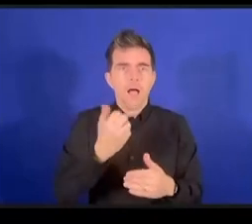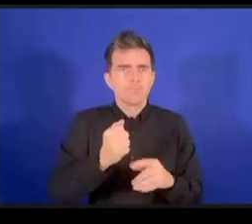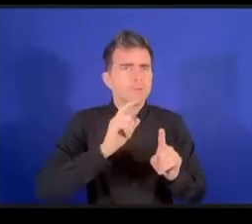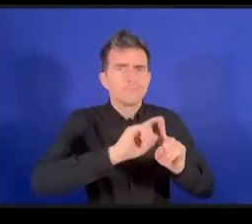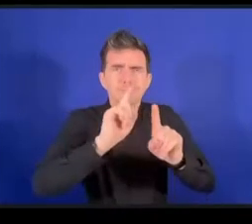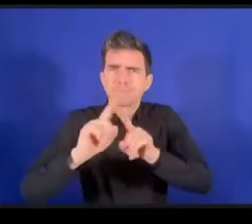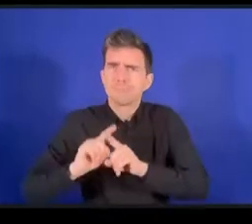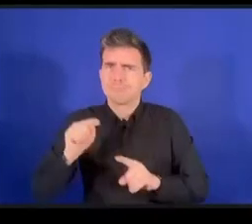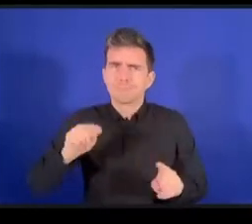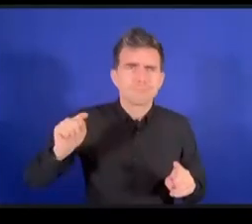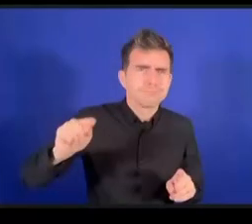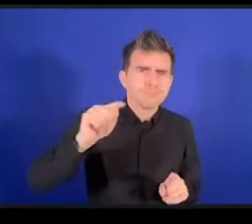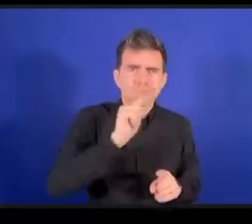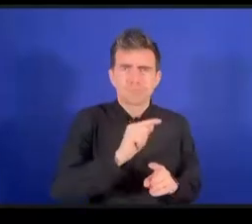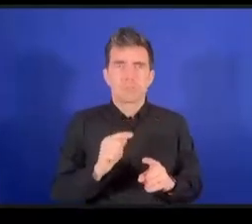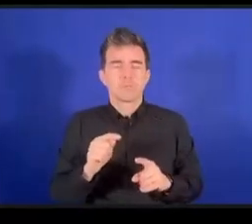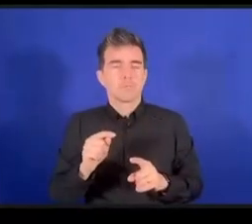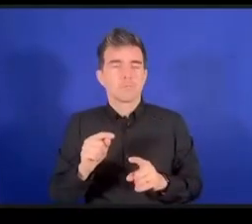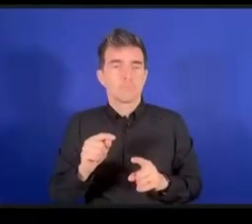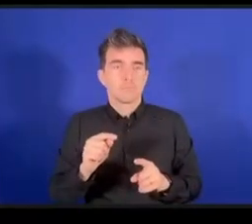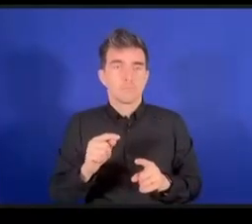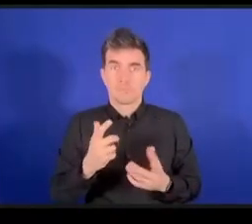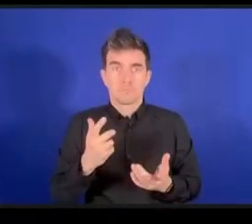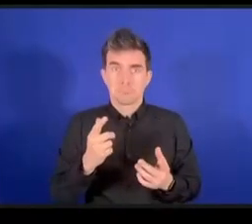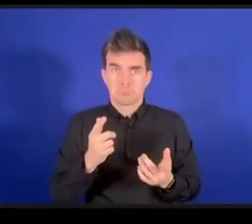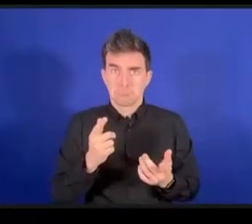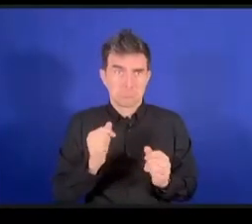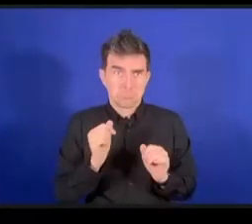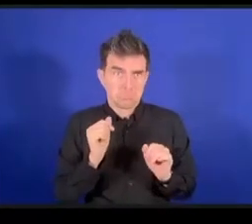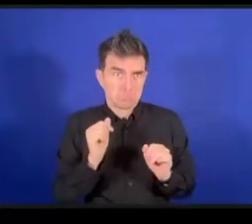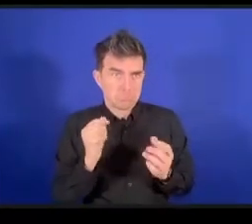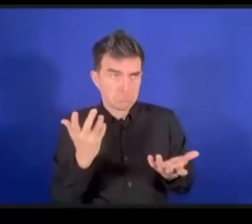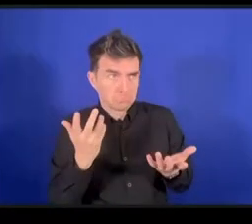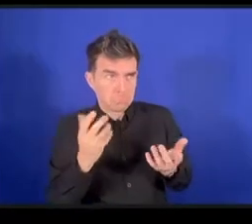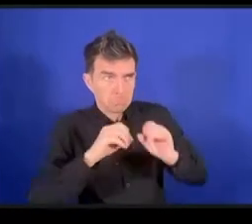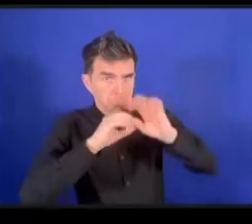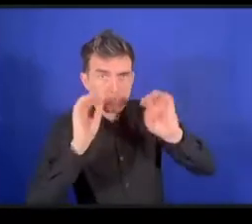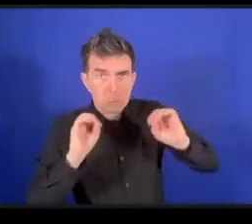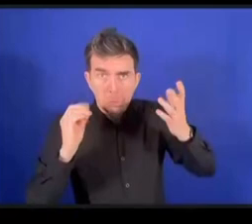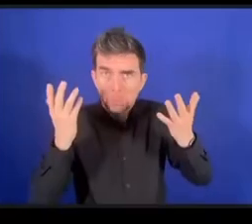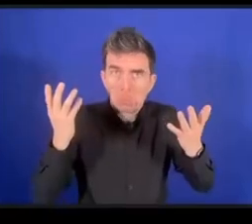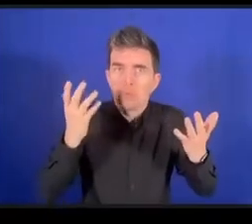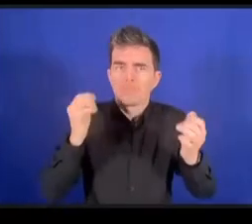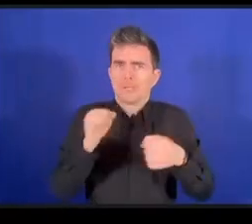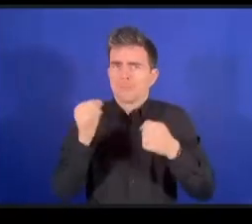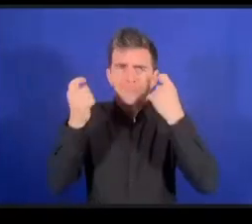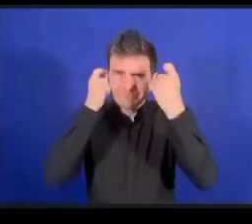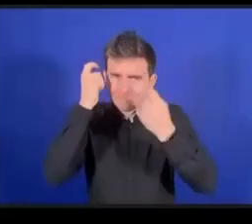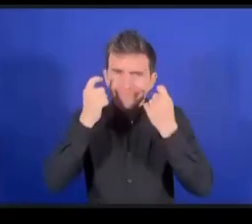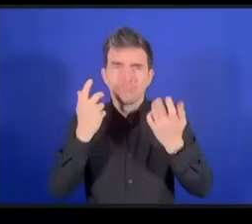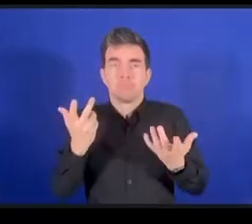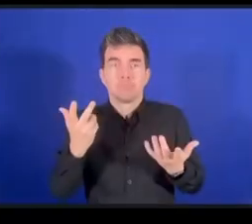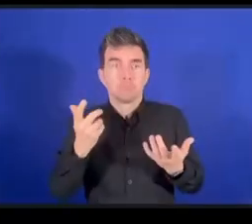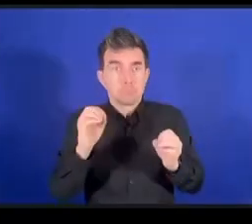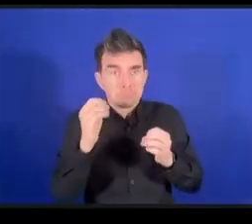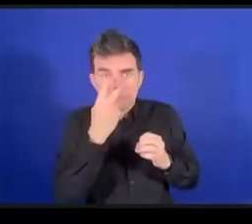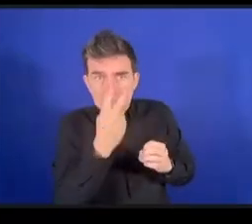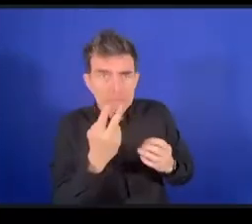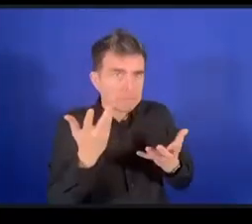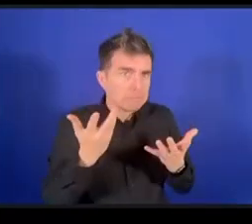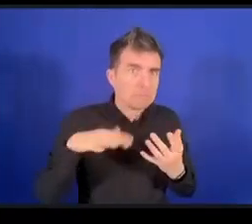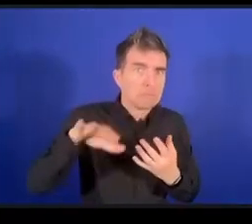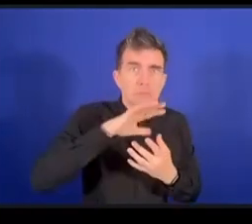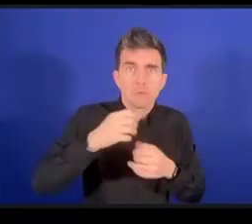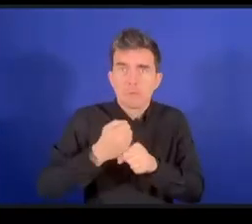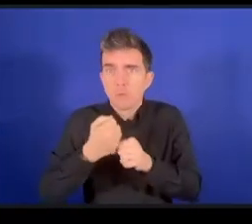see if you don't have everyone actually present and taking part. So I hope that was helpful. Thank you, and I ask